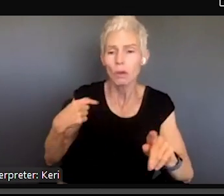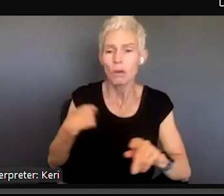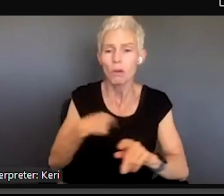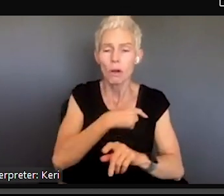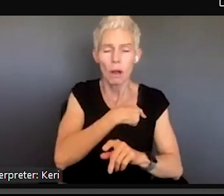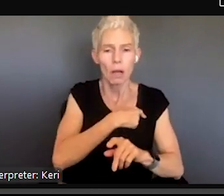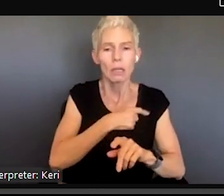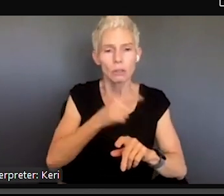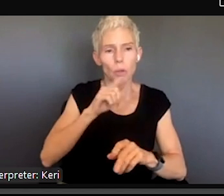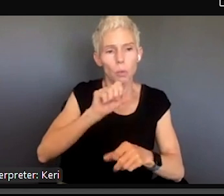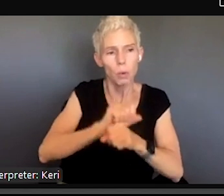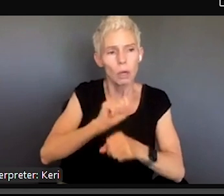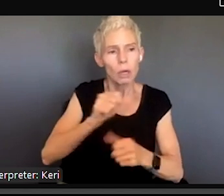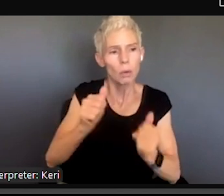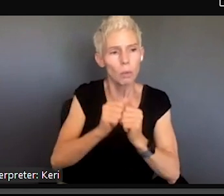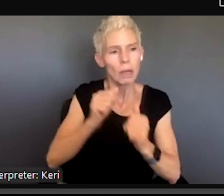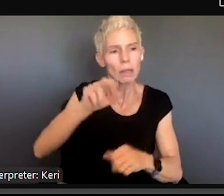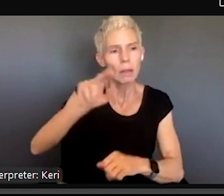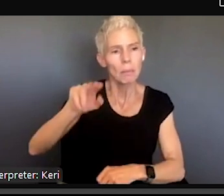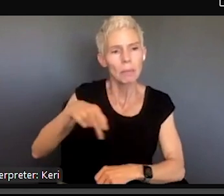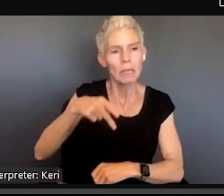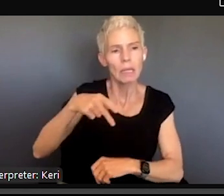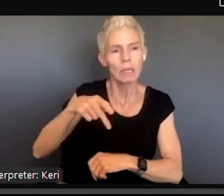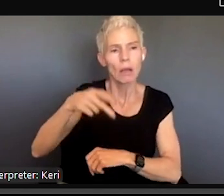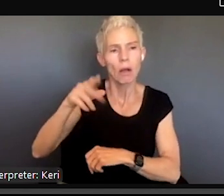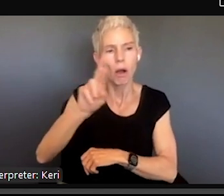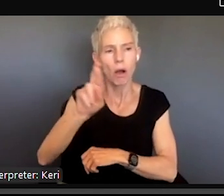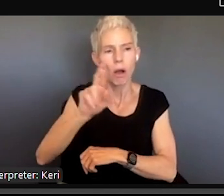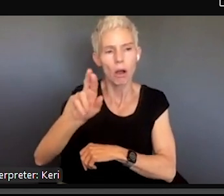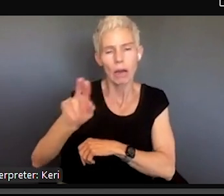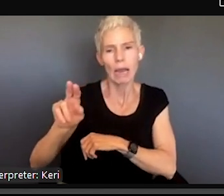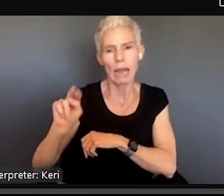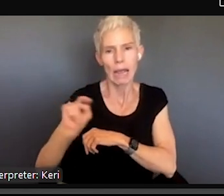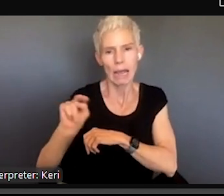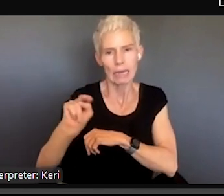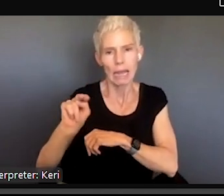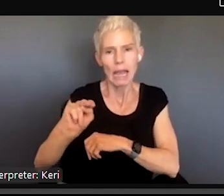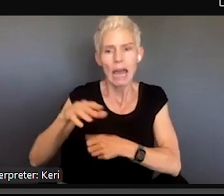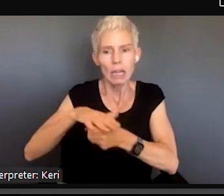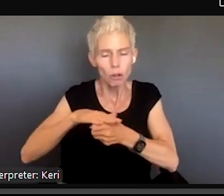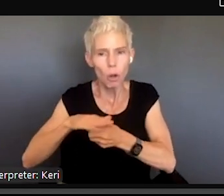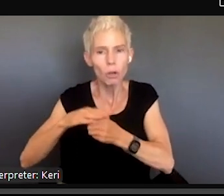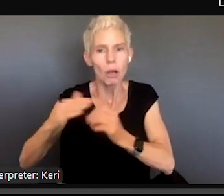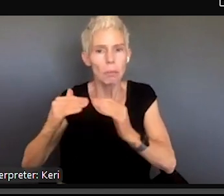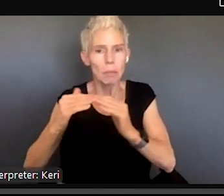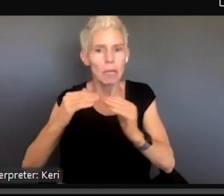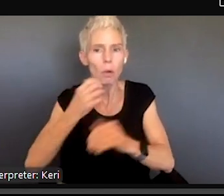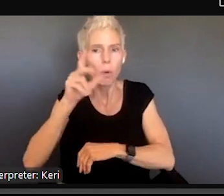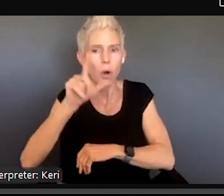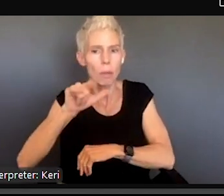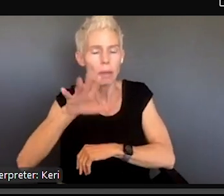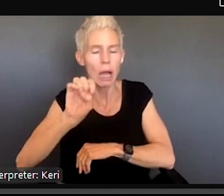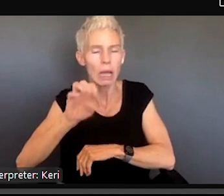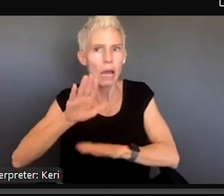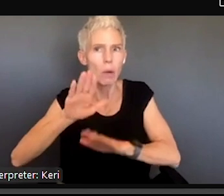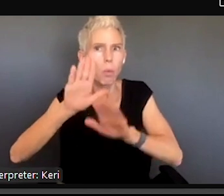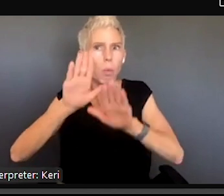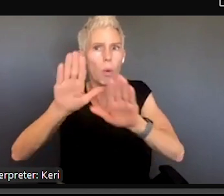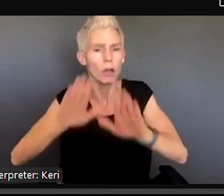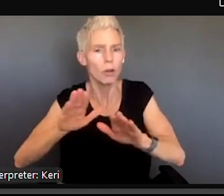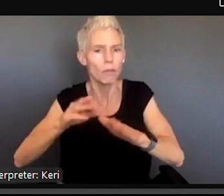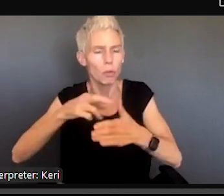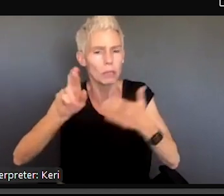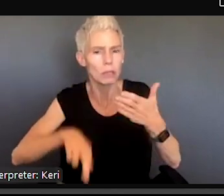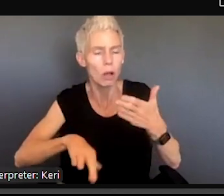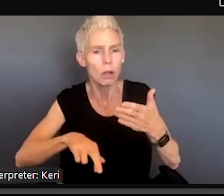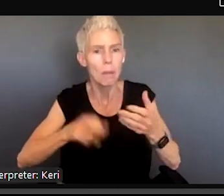with PRN, who had a local in a county peer warm line that was having tremendous results, tremendous interest. It